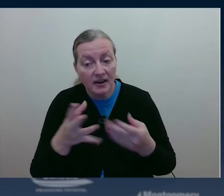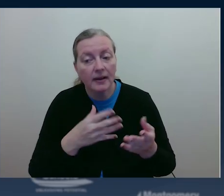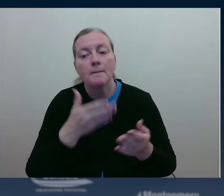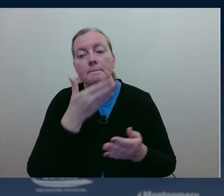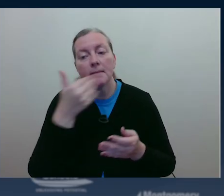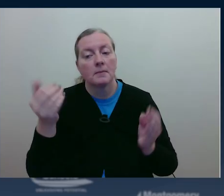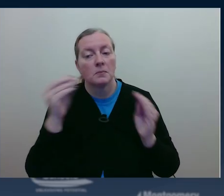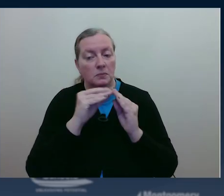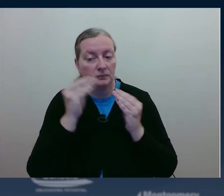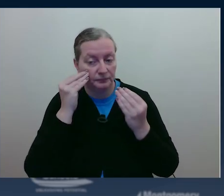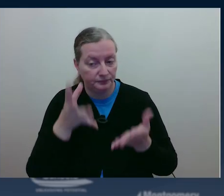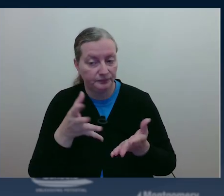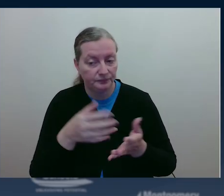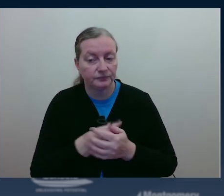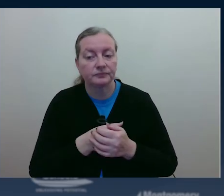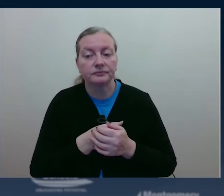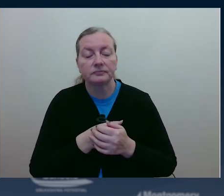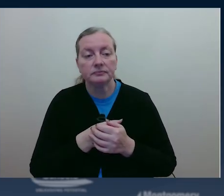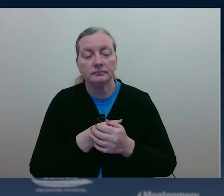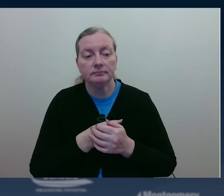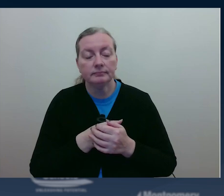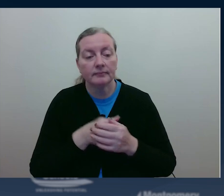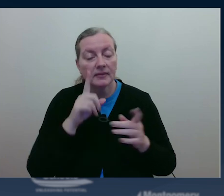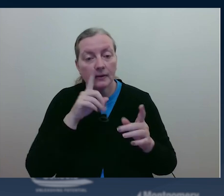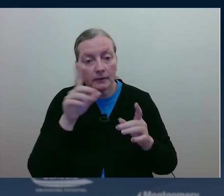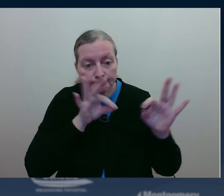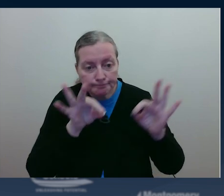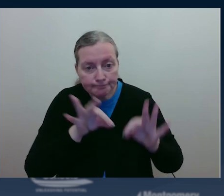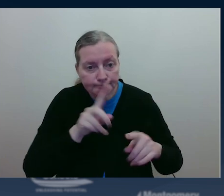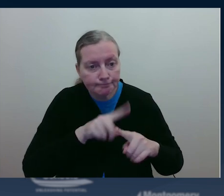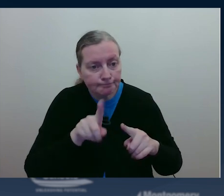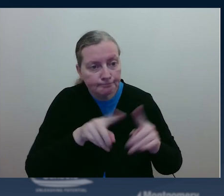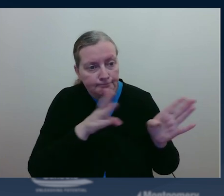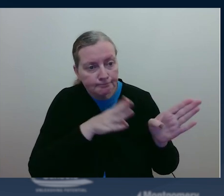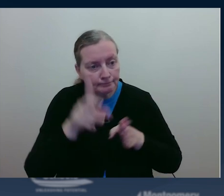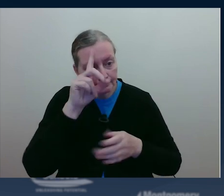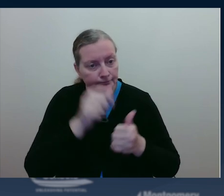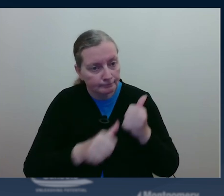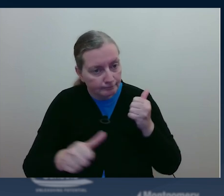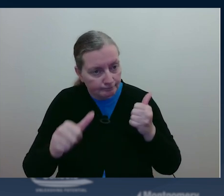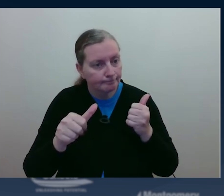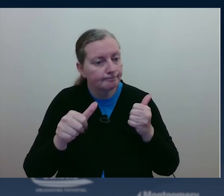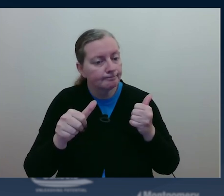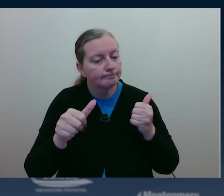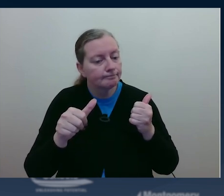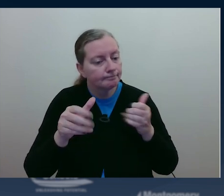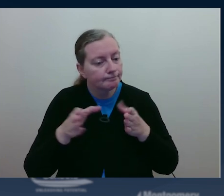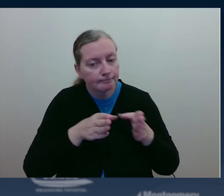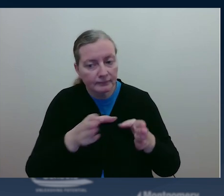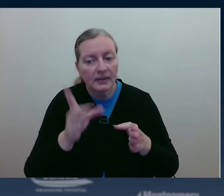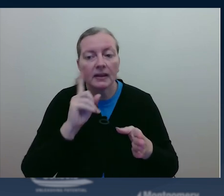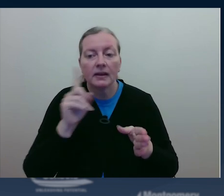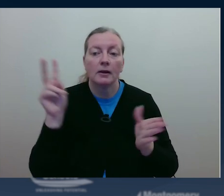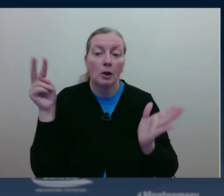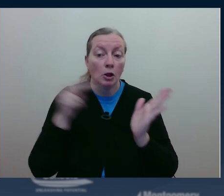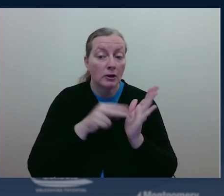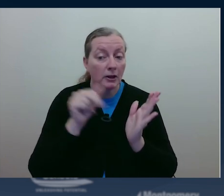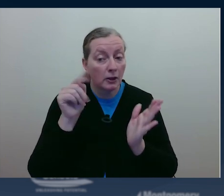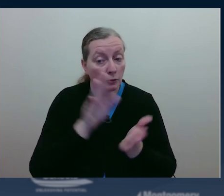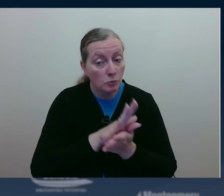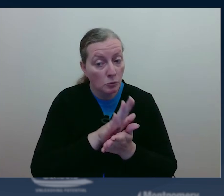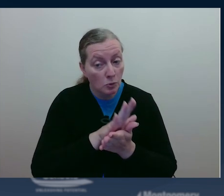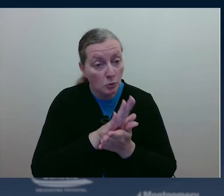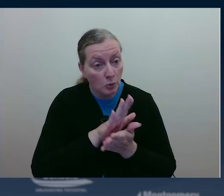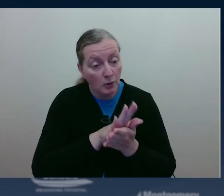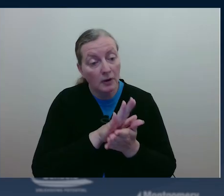comprehensive plans for each of the pathways. Program teams visited schools to view the facility, work with the school staff in